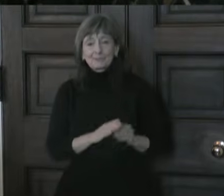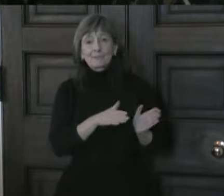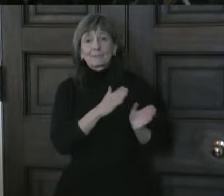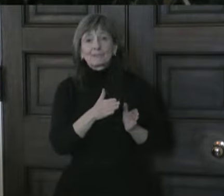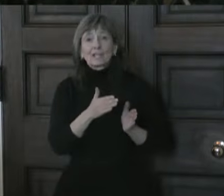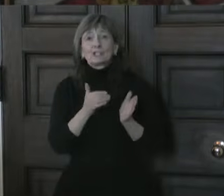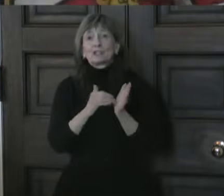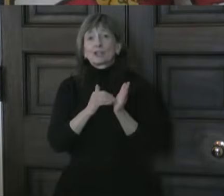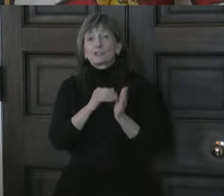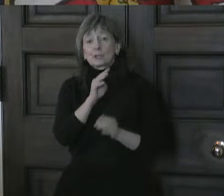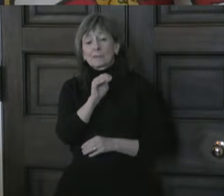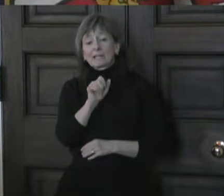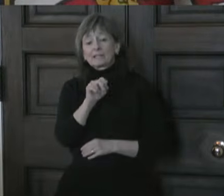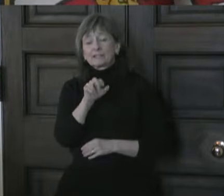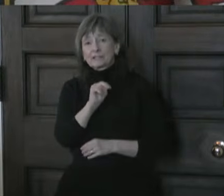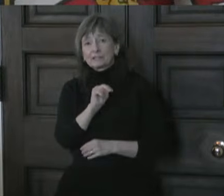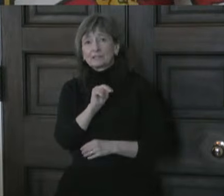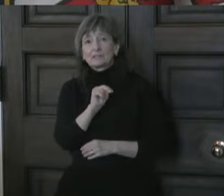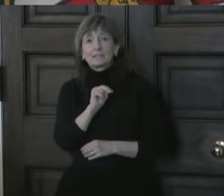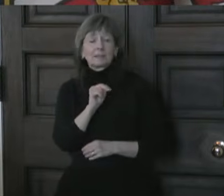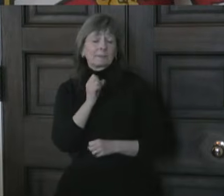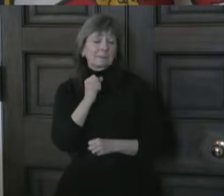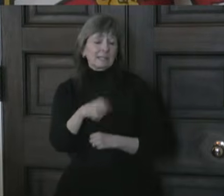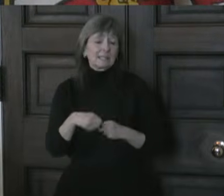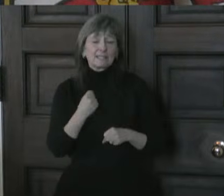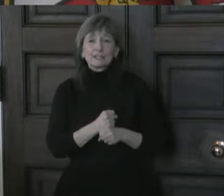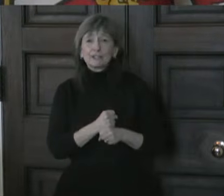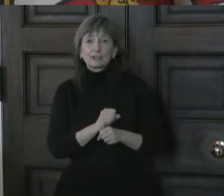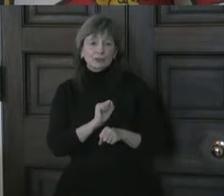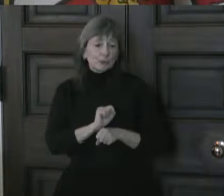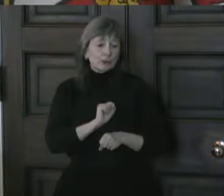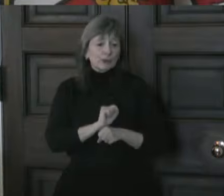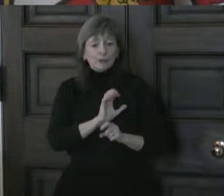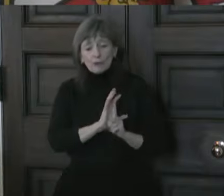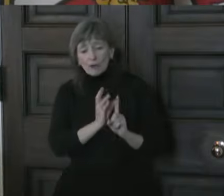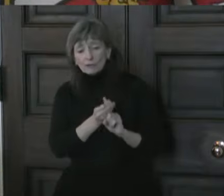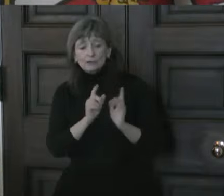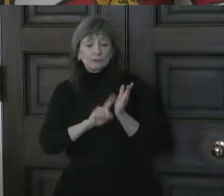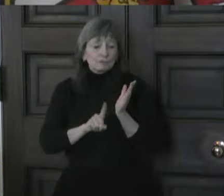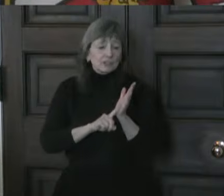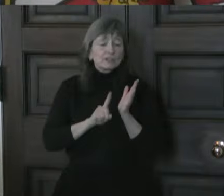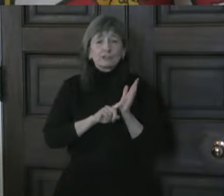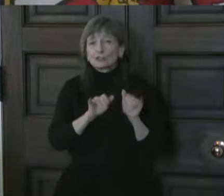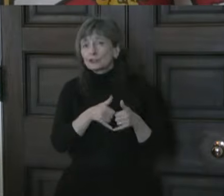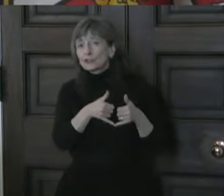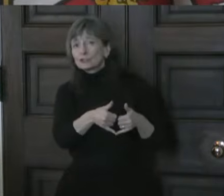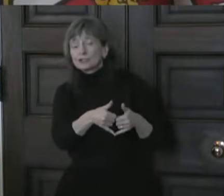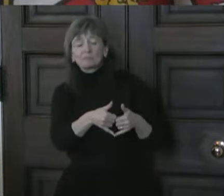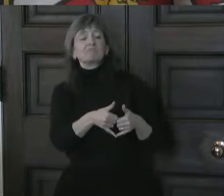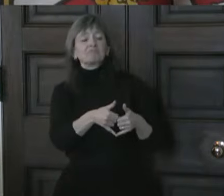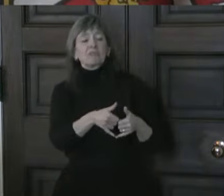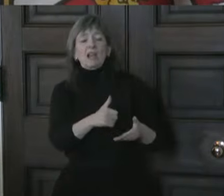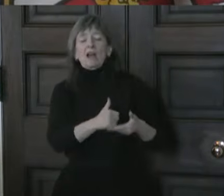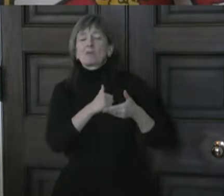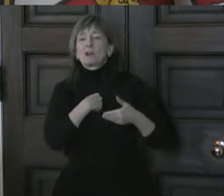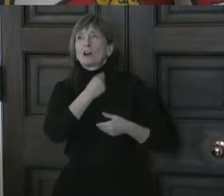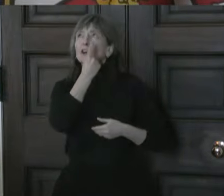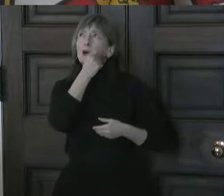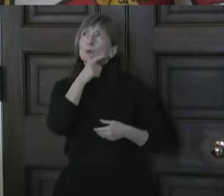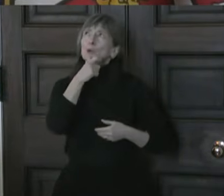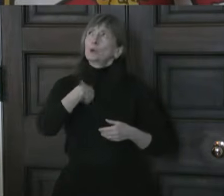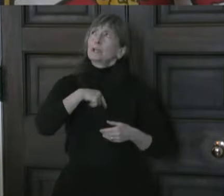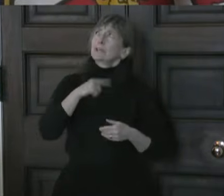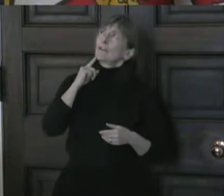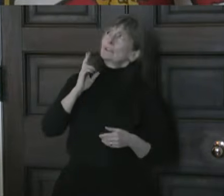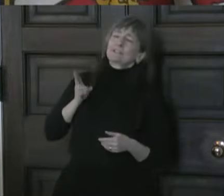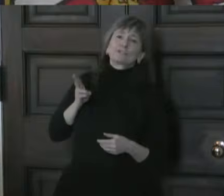Dr. Mannion, through decades of work in cultural research and scholarship, you have deepened our understanding of who we are as a